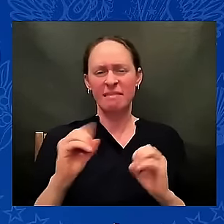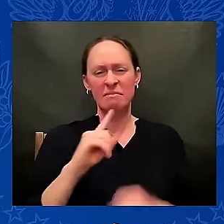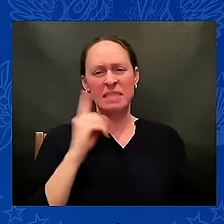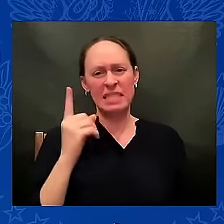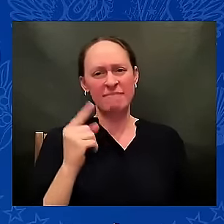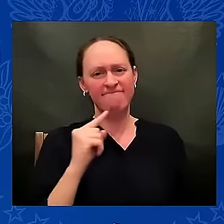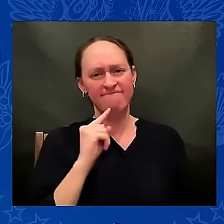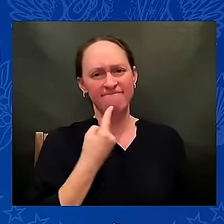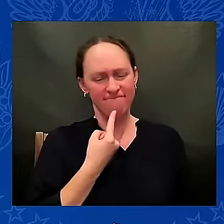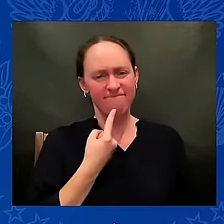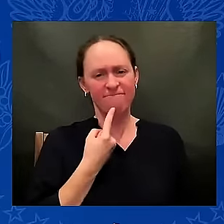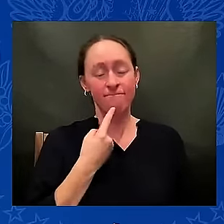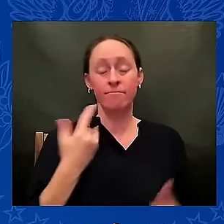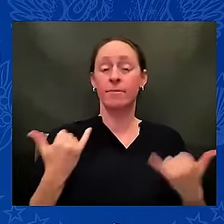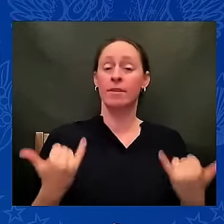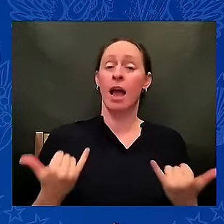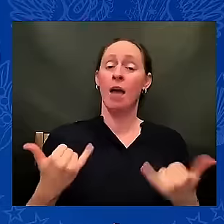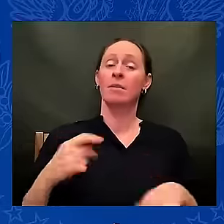that trauma.